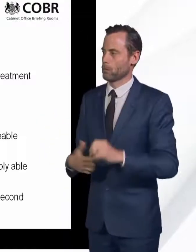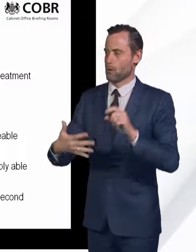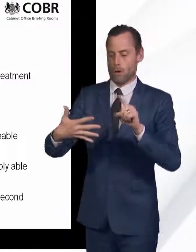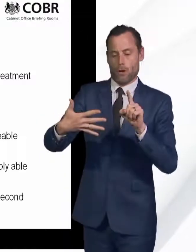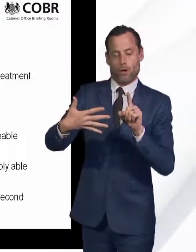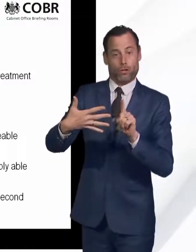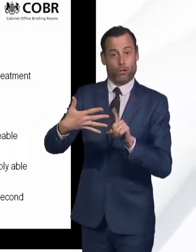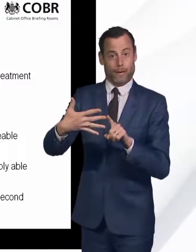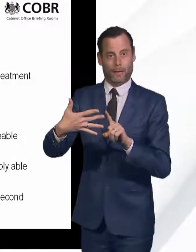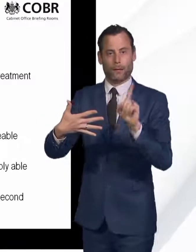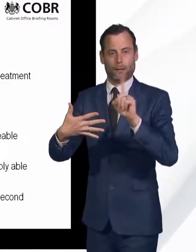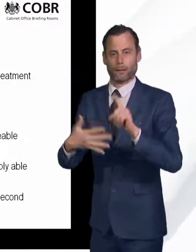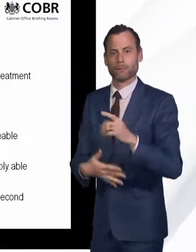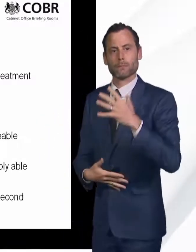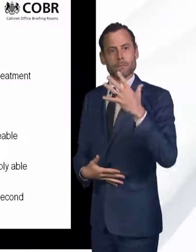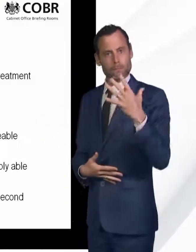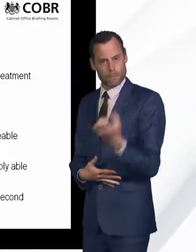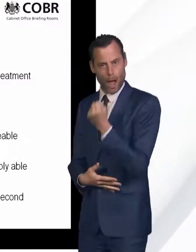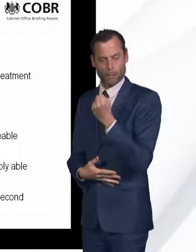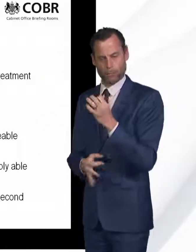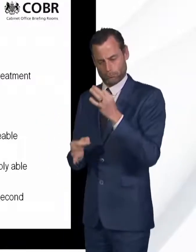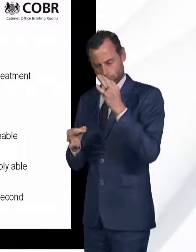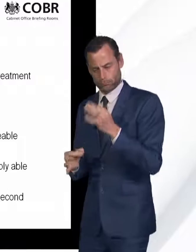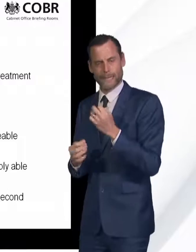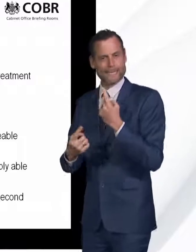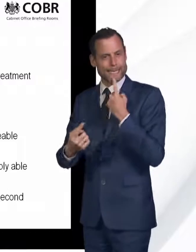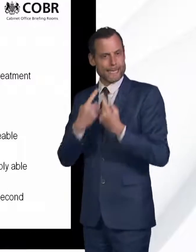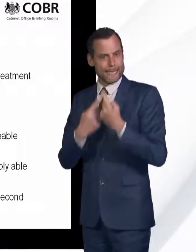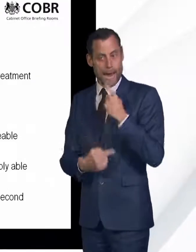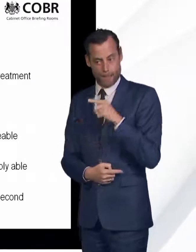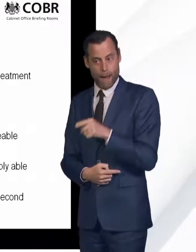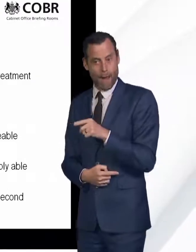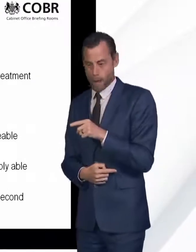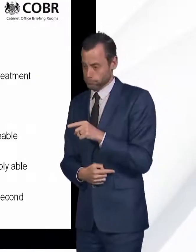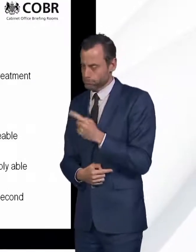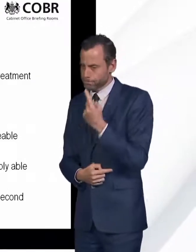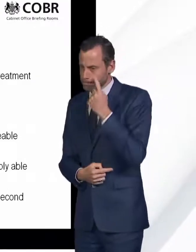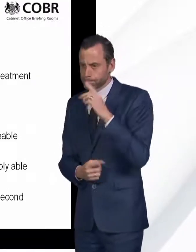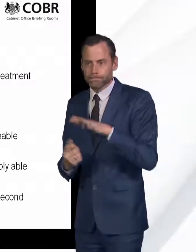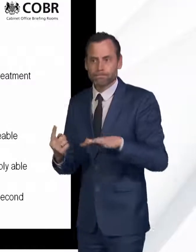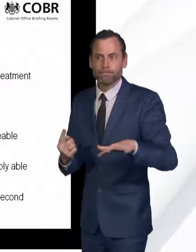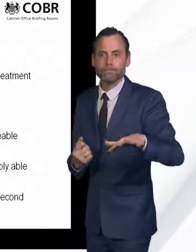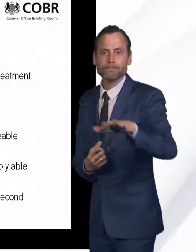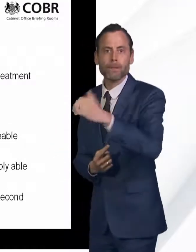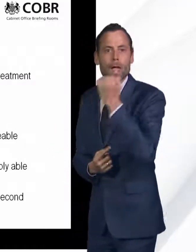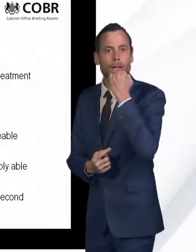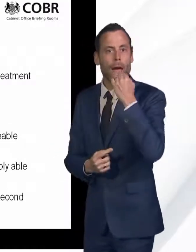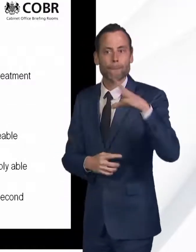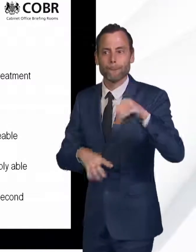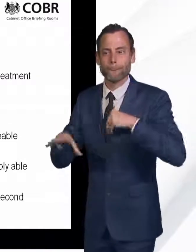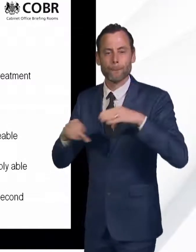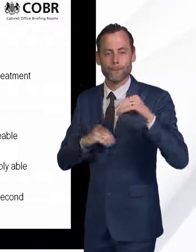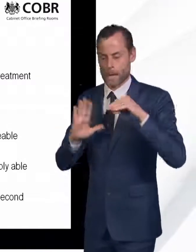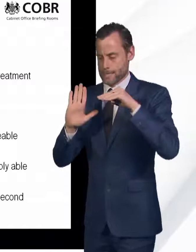says that we must have reliable data to show us that the rate of infection is decreasing to